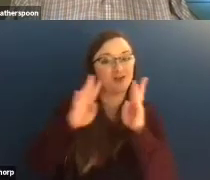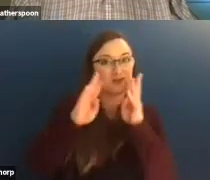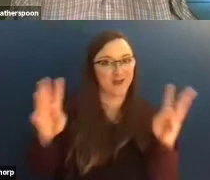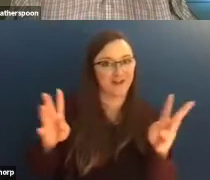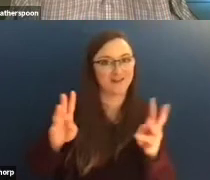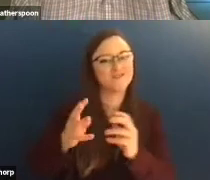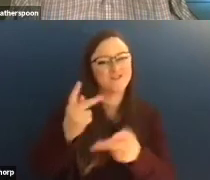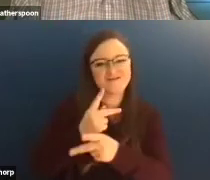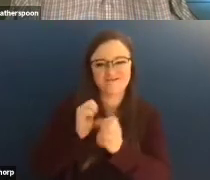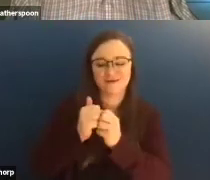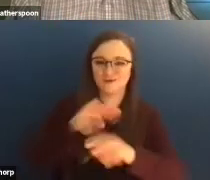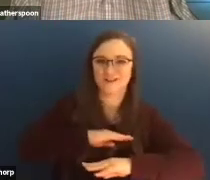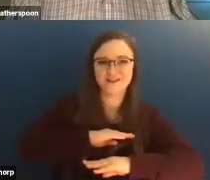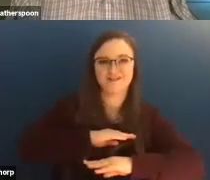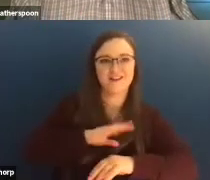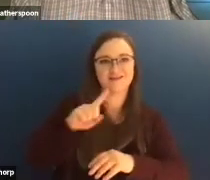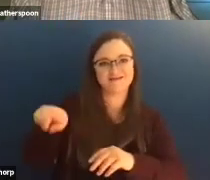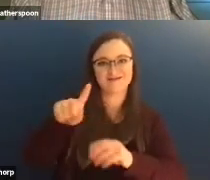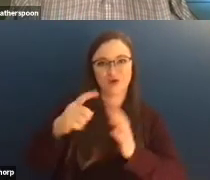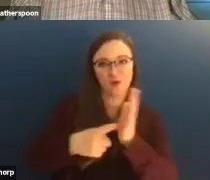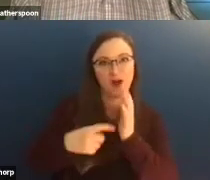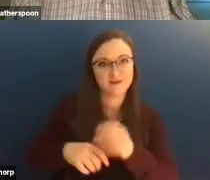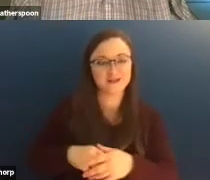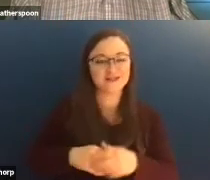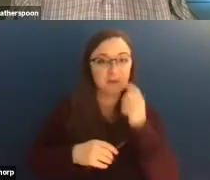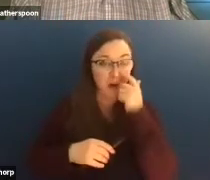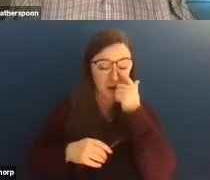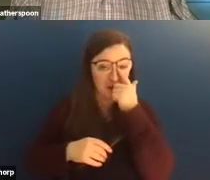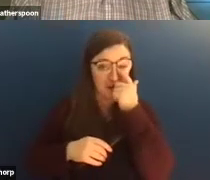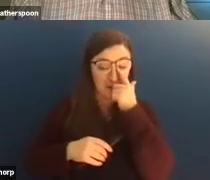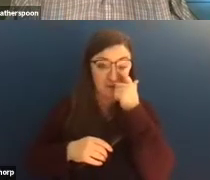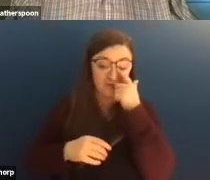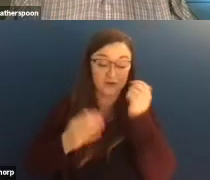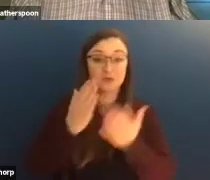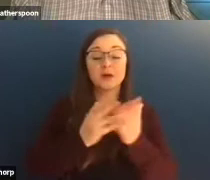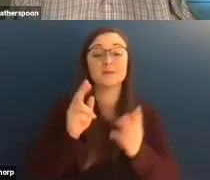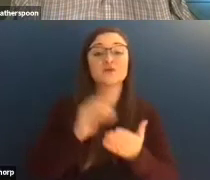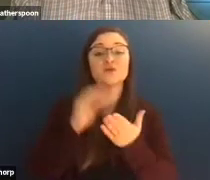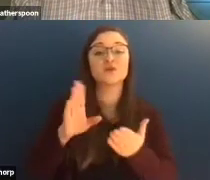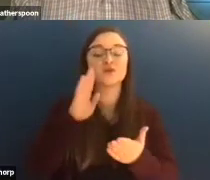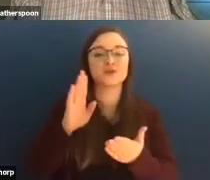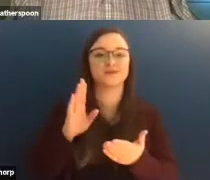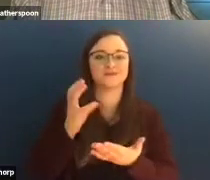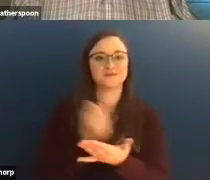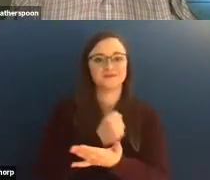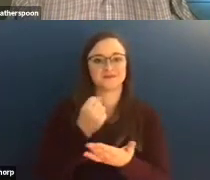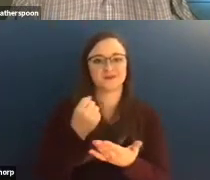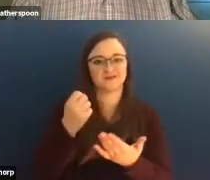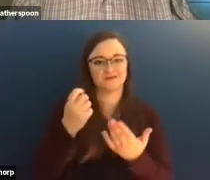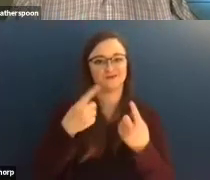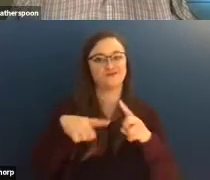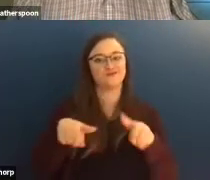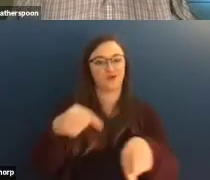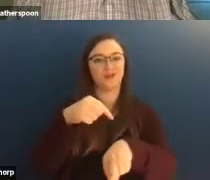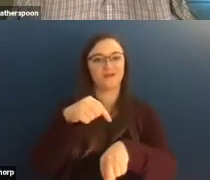those students that use this pandemic as an opportunity to really